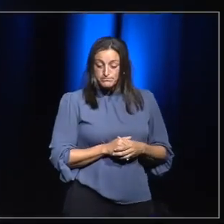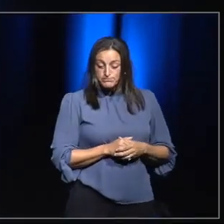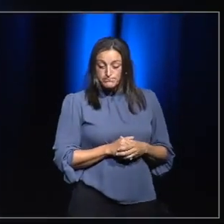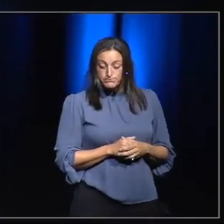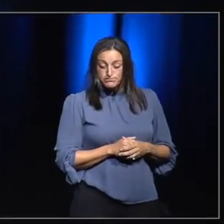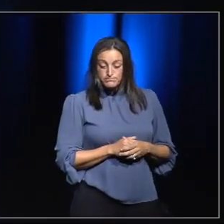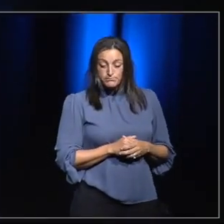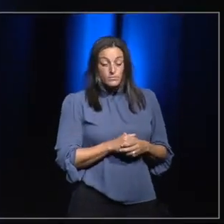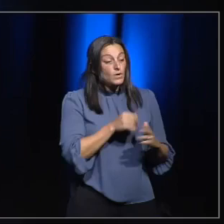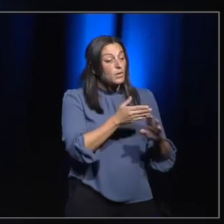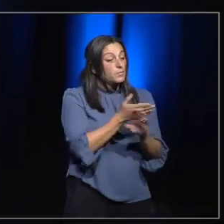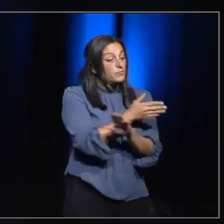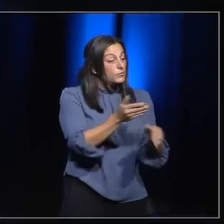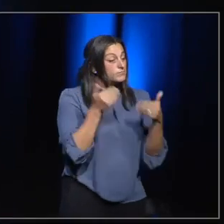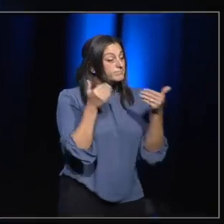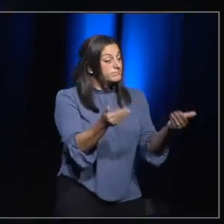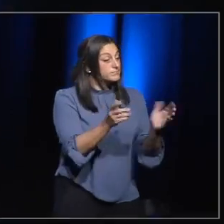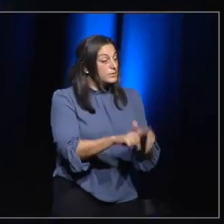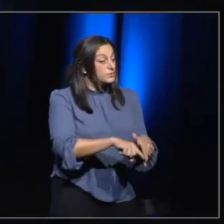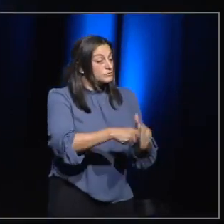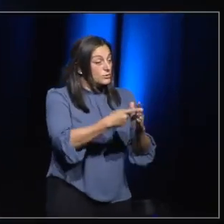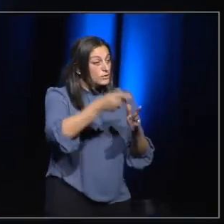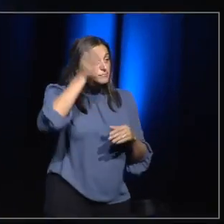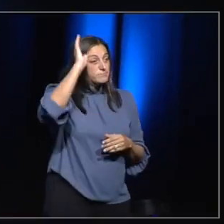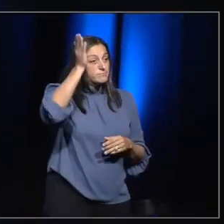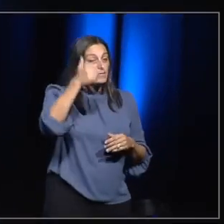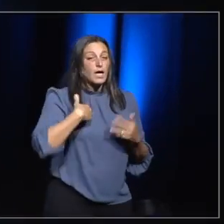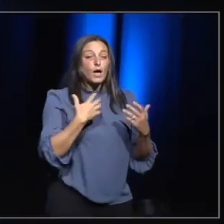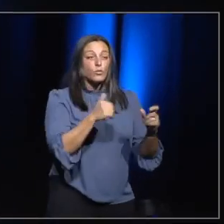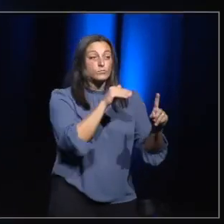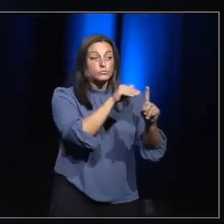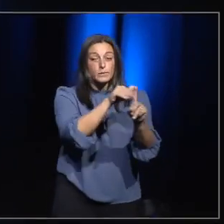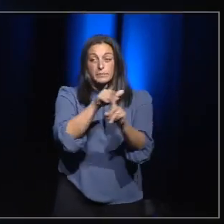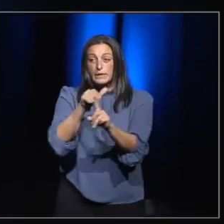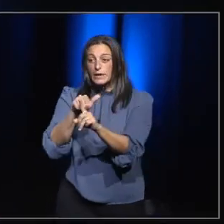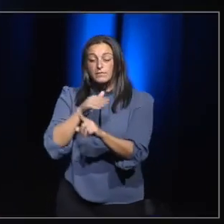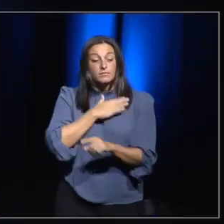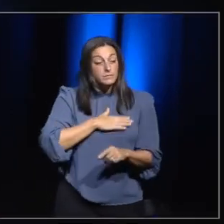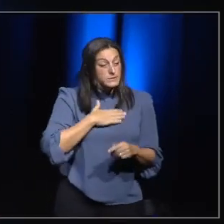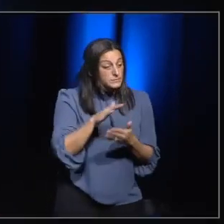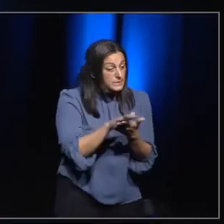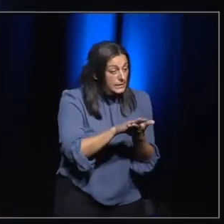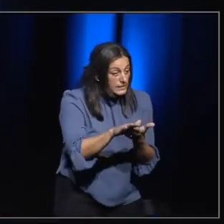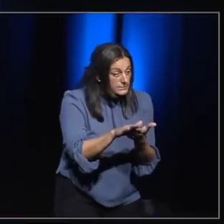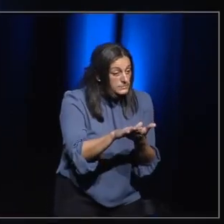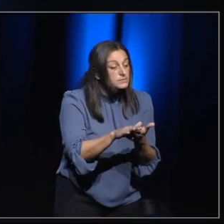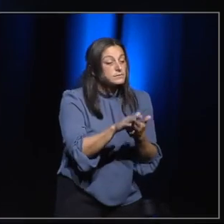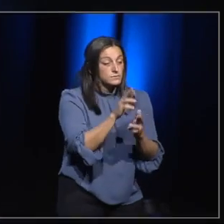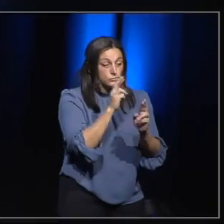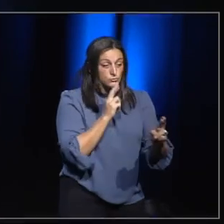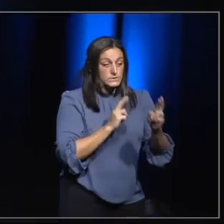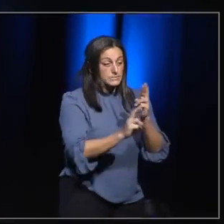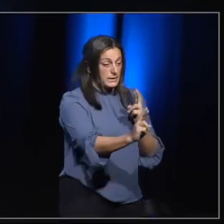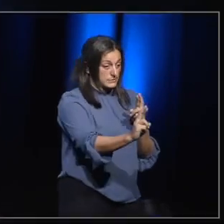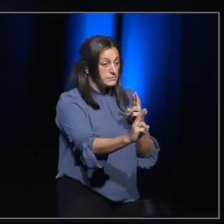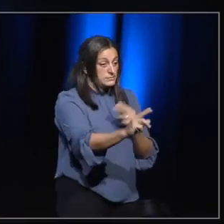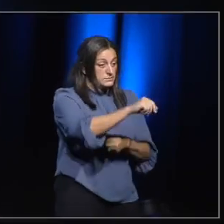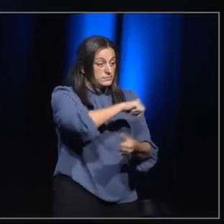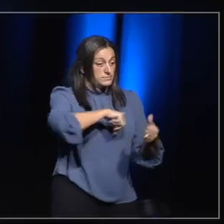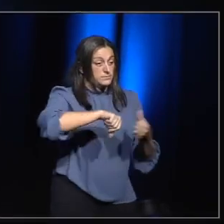Before we begin the plenaries, I'd like to remind everyone to be kind and respectful to one